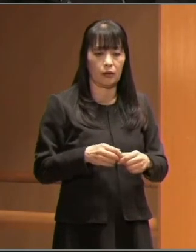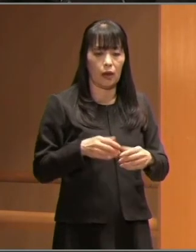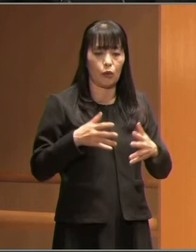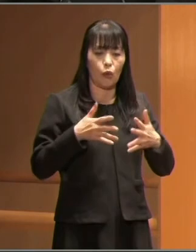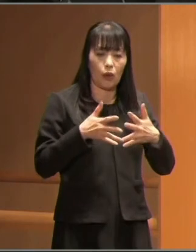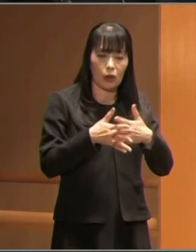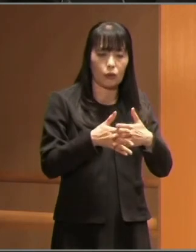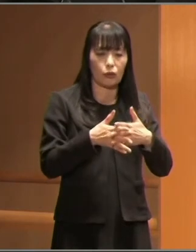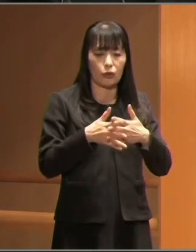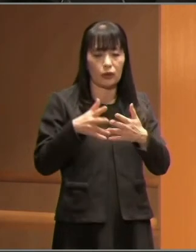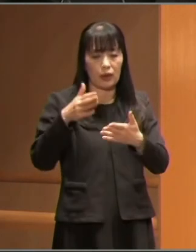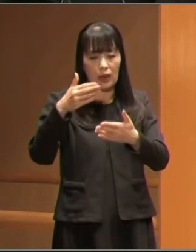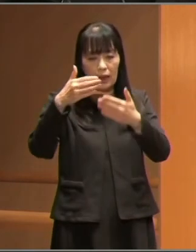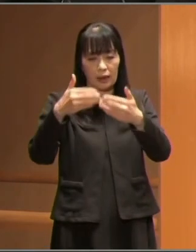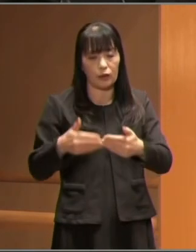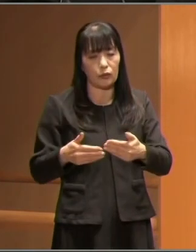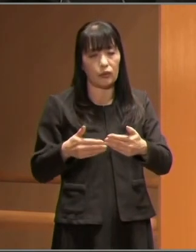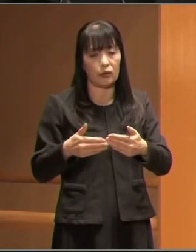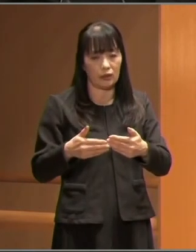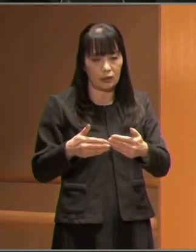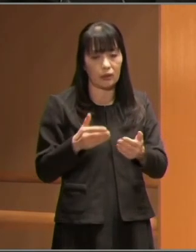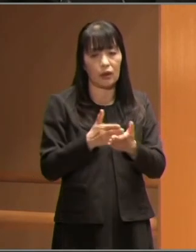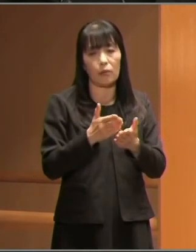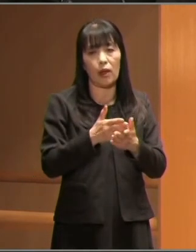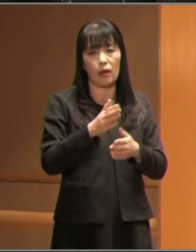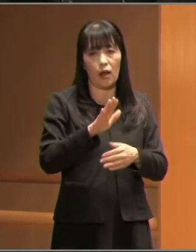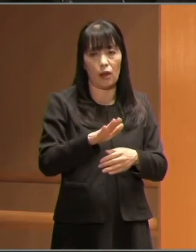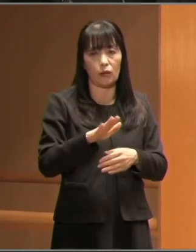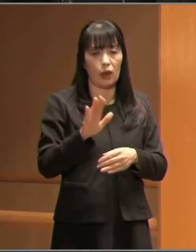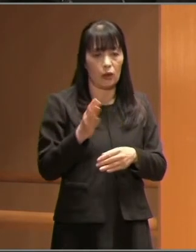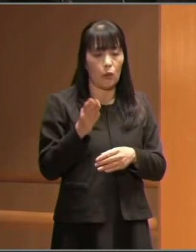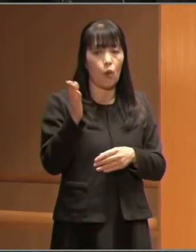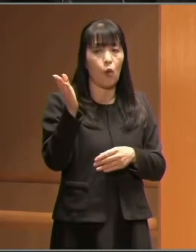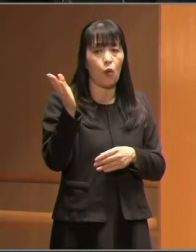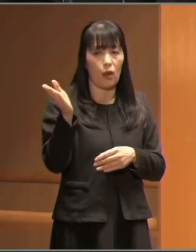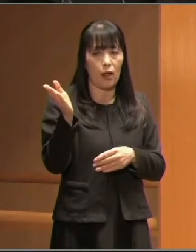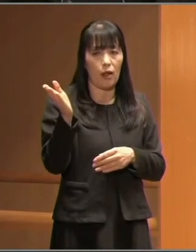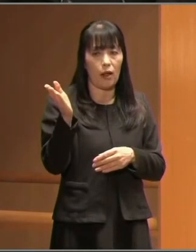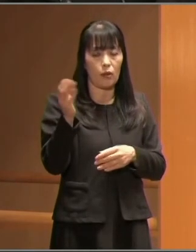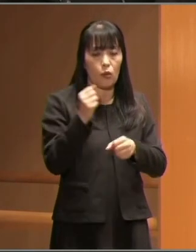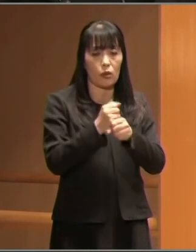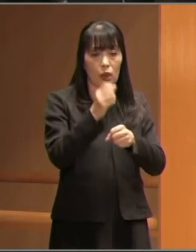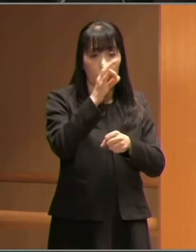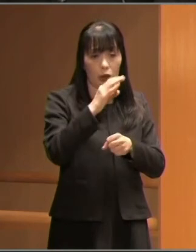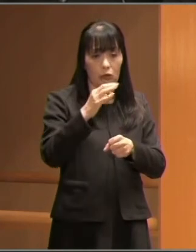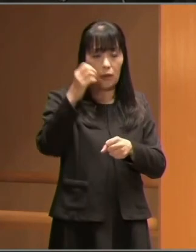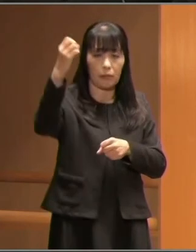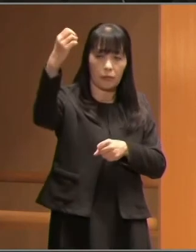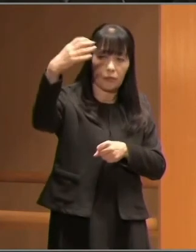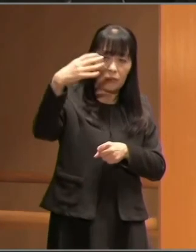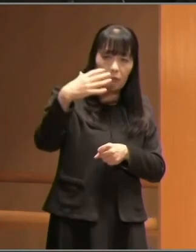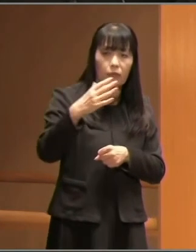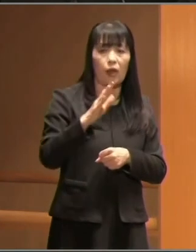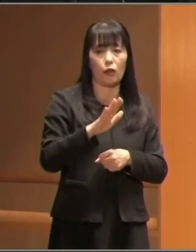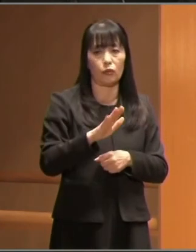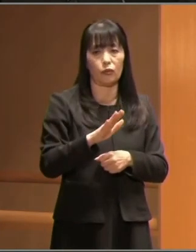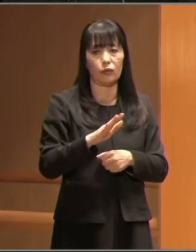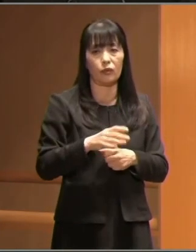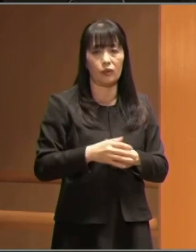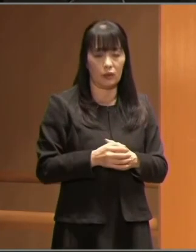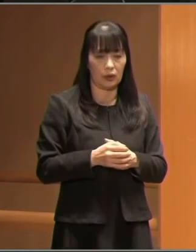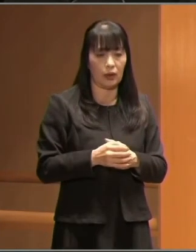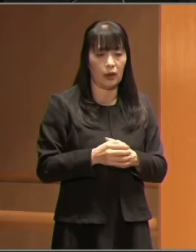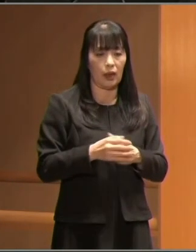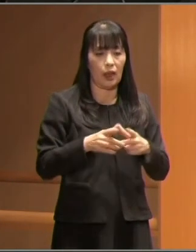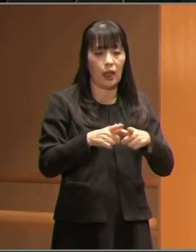the paper has different roles, including having the light to pass through. So you see this art piece which